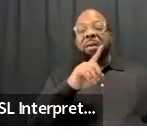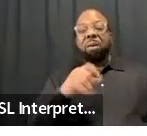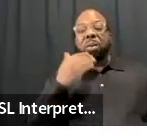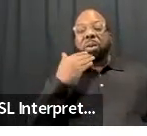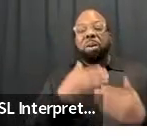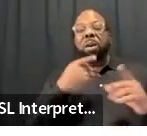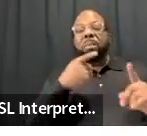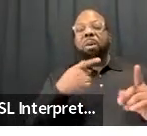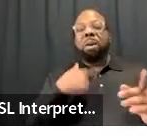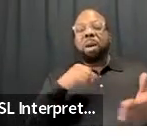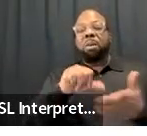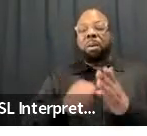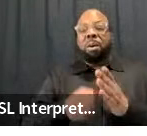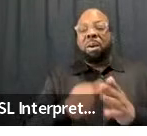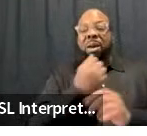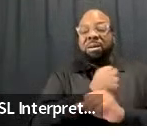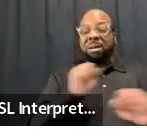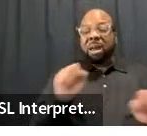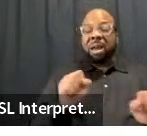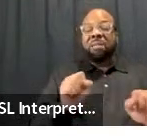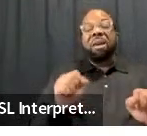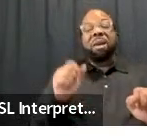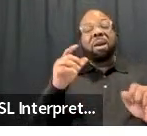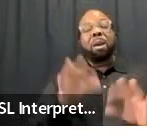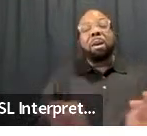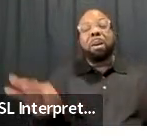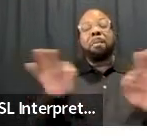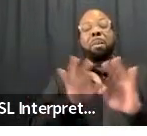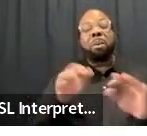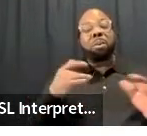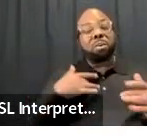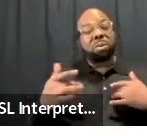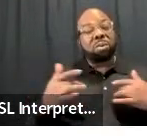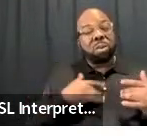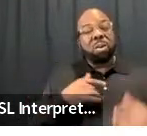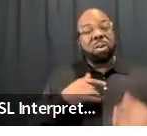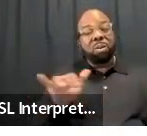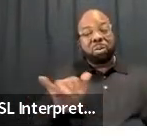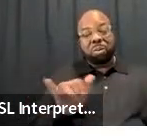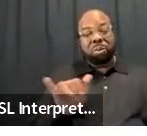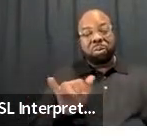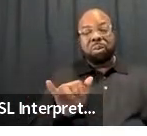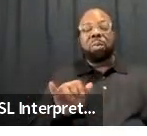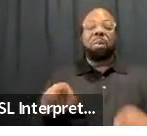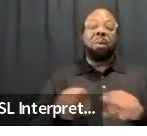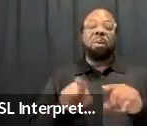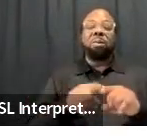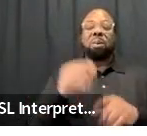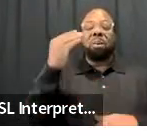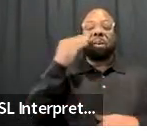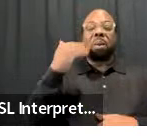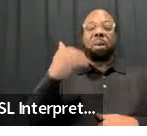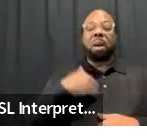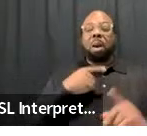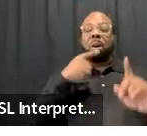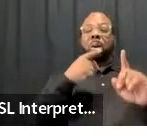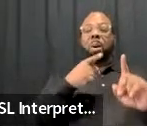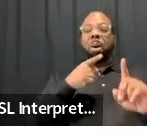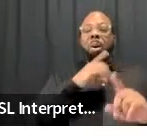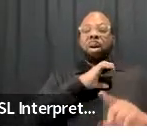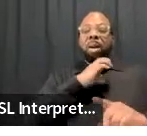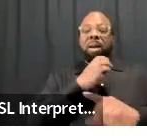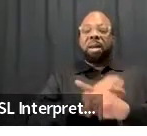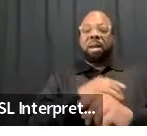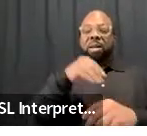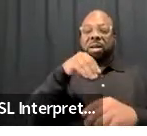by emphasizing that safety is one of the key concerns we have as well, while also realizing the crucial role that energy storage is going to play